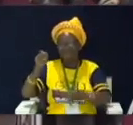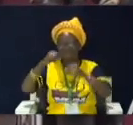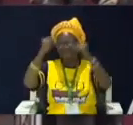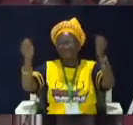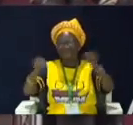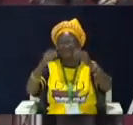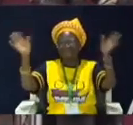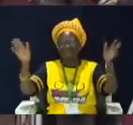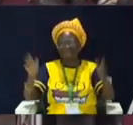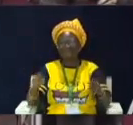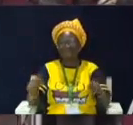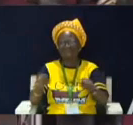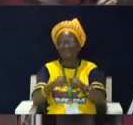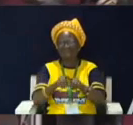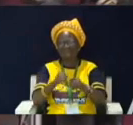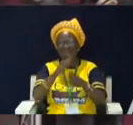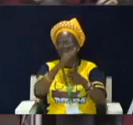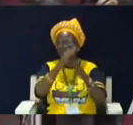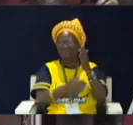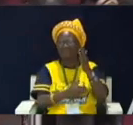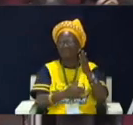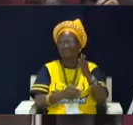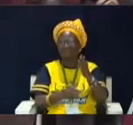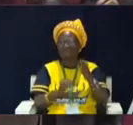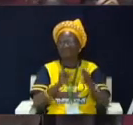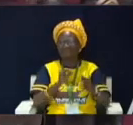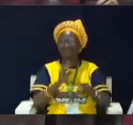So the total now stands at 20,